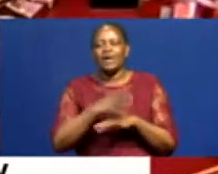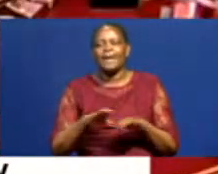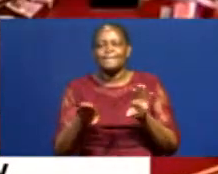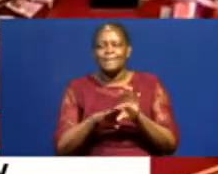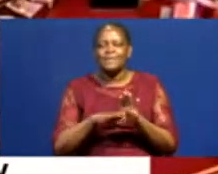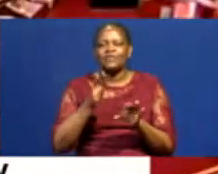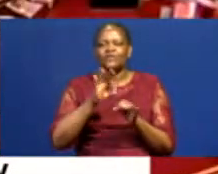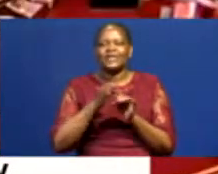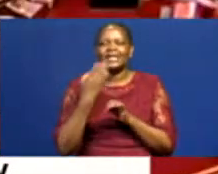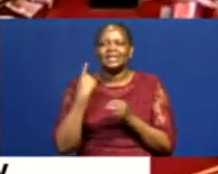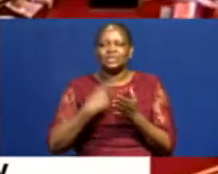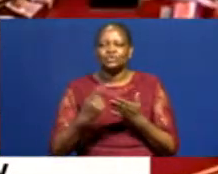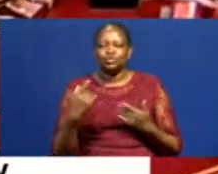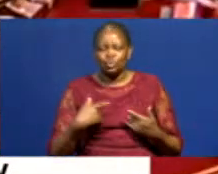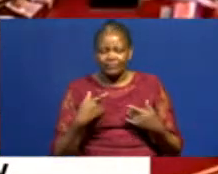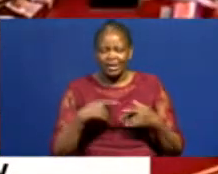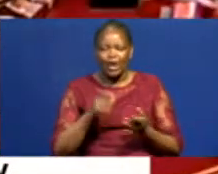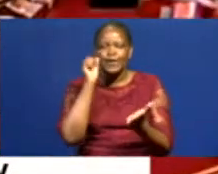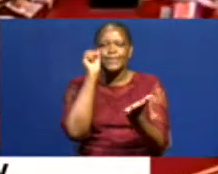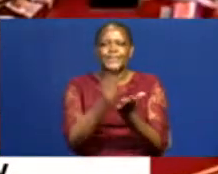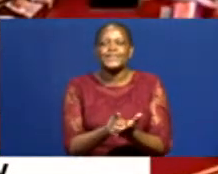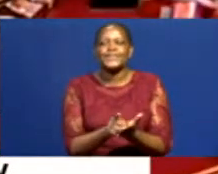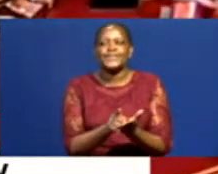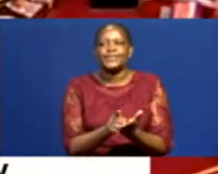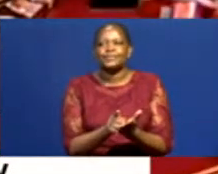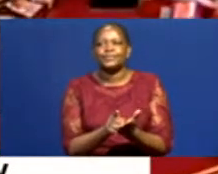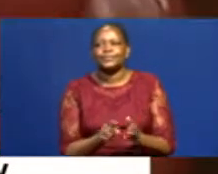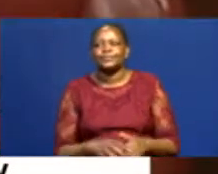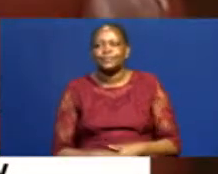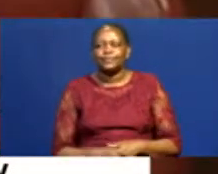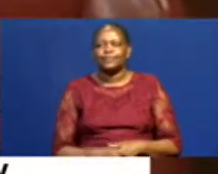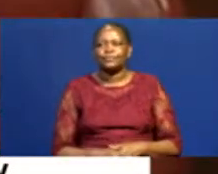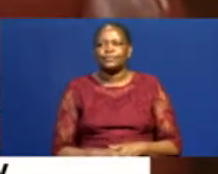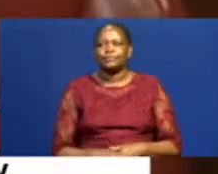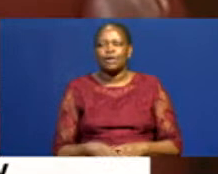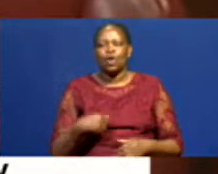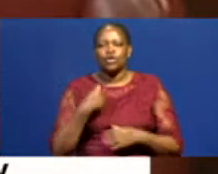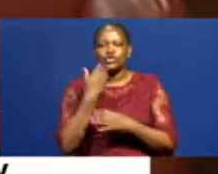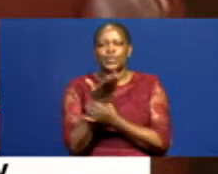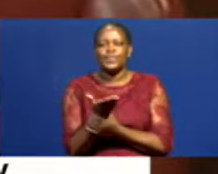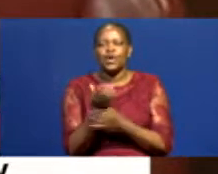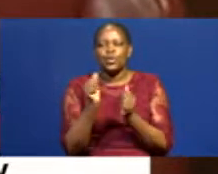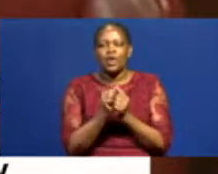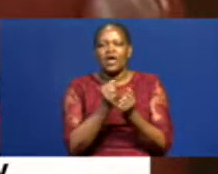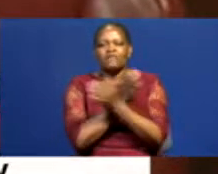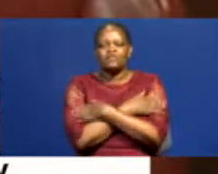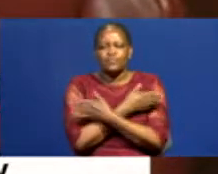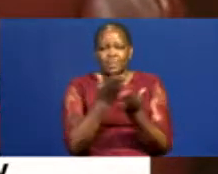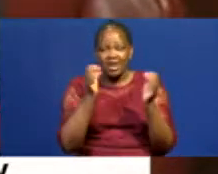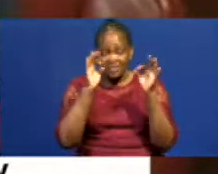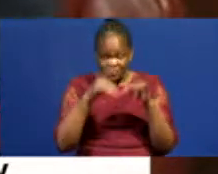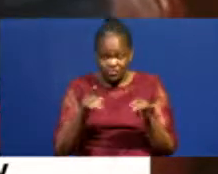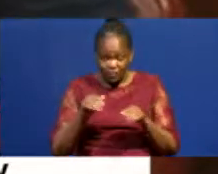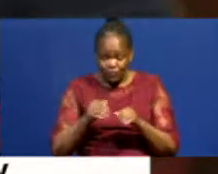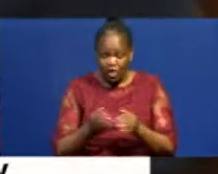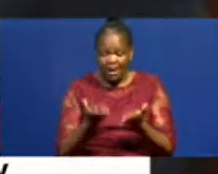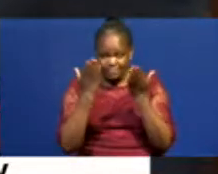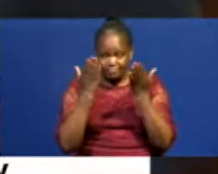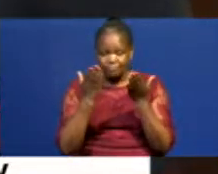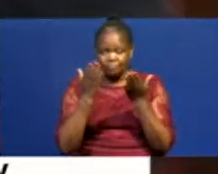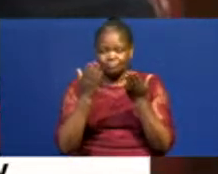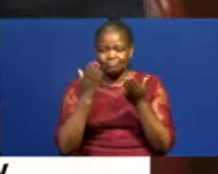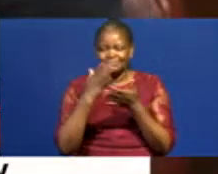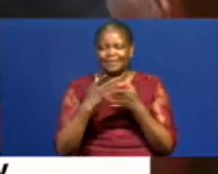last week to have her impeached, canvassed in plenary. I want to plead with our colleagues, even if you're pursuing a particular